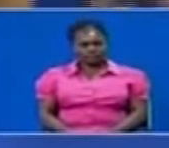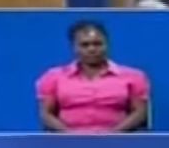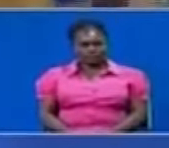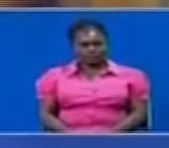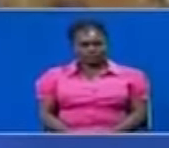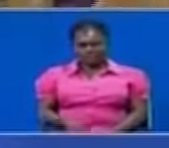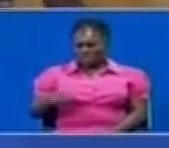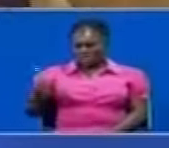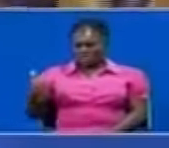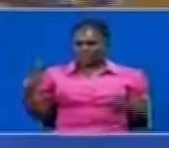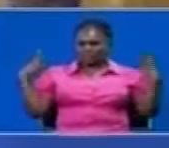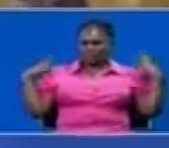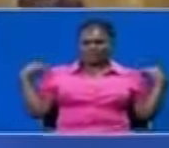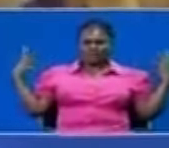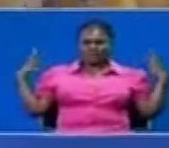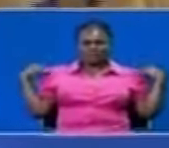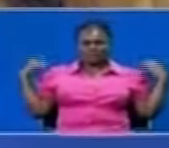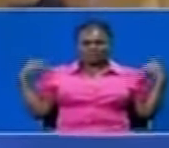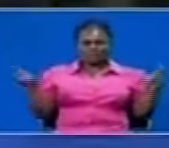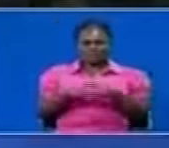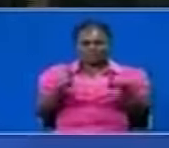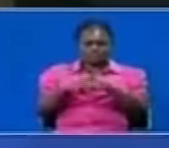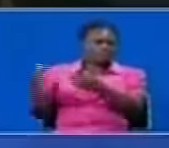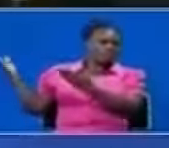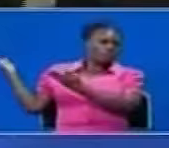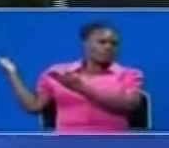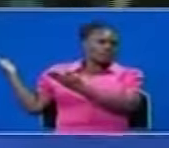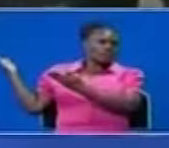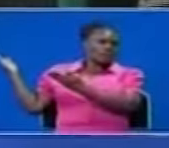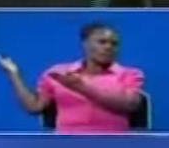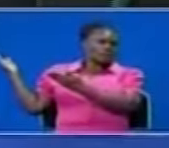Any other gym session will run something like this.